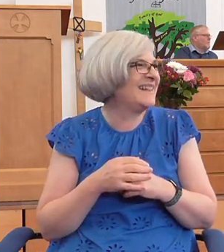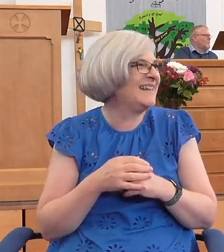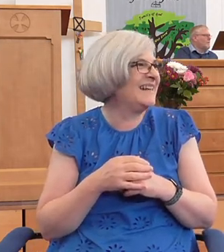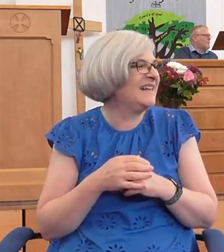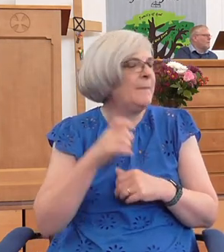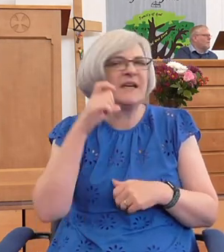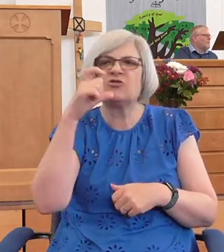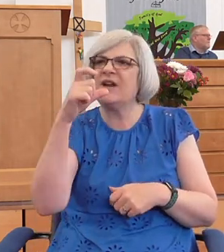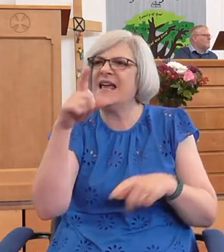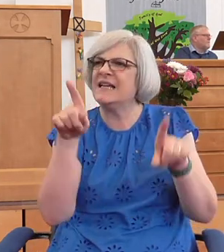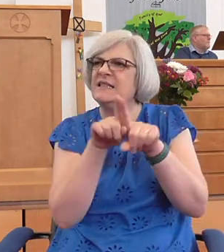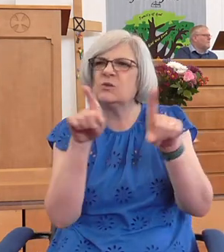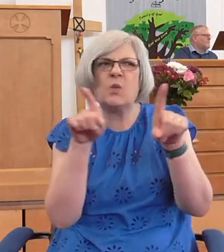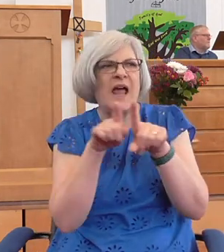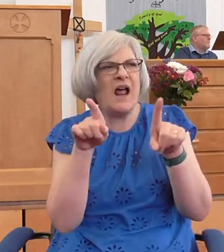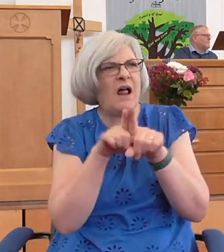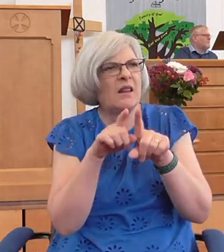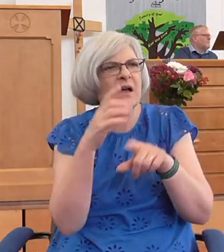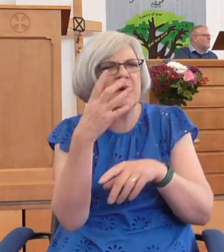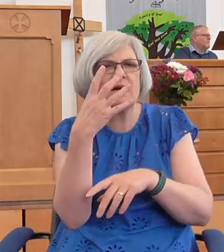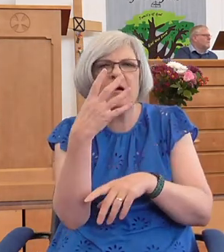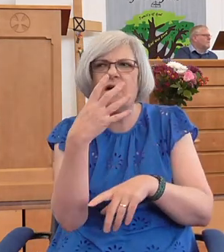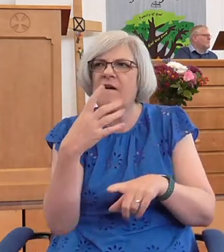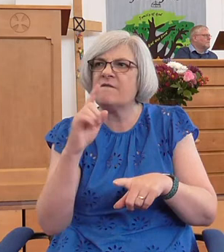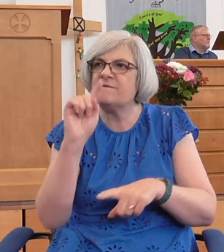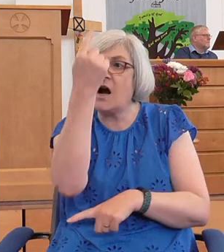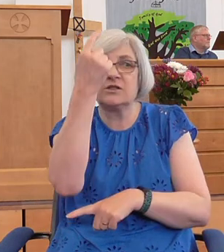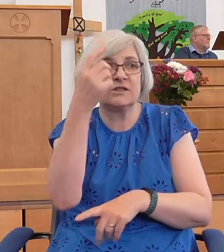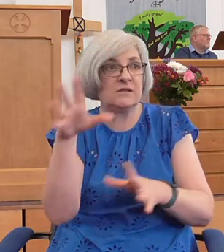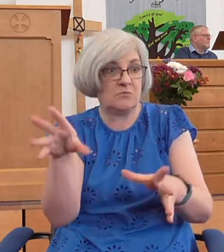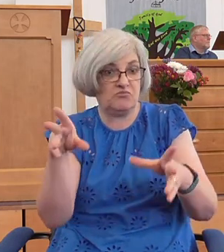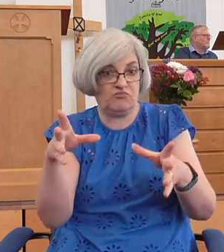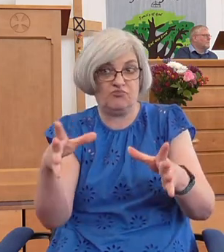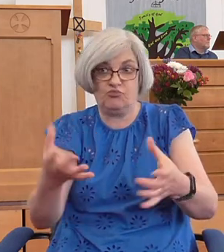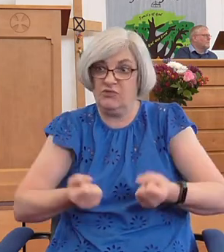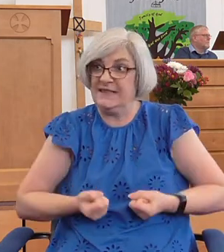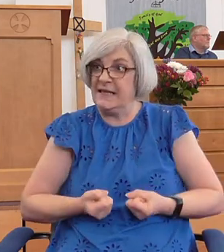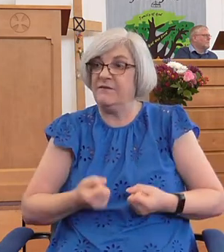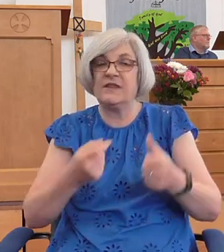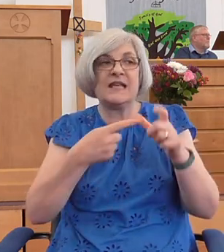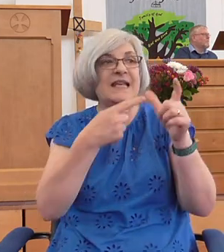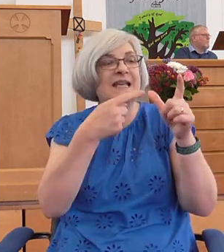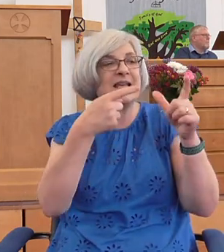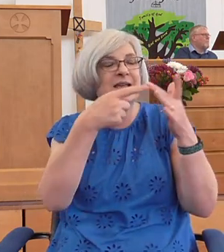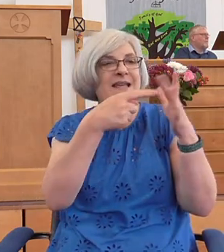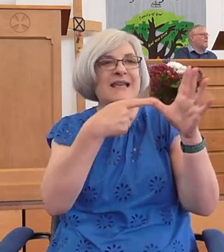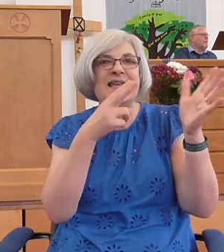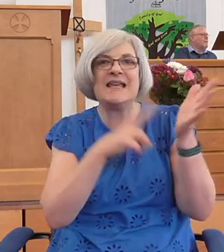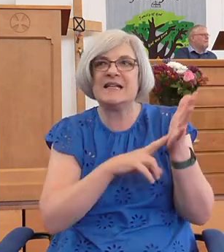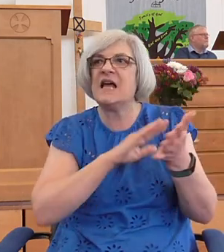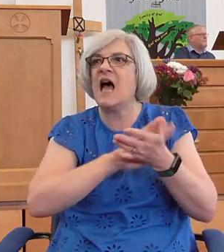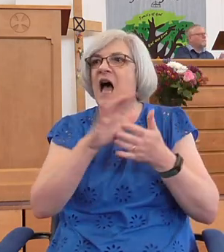Craig also was also the very, very first recipient of the Ian Harrow Award.